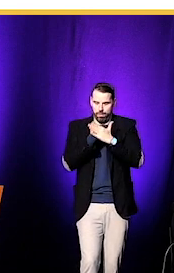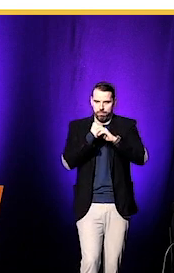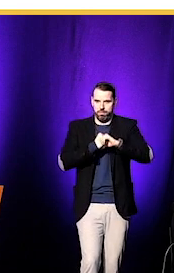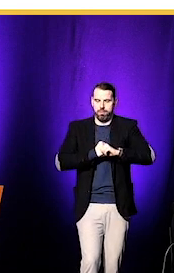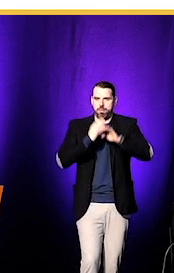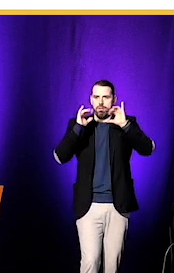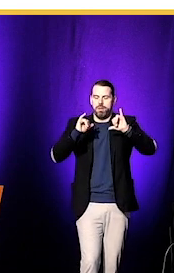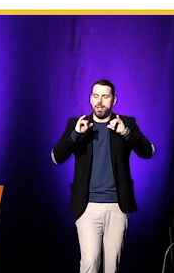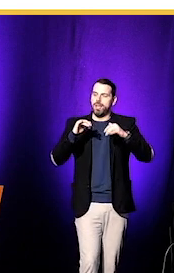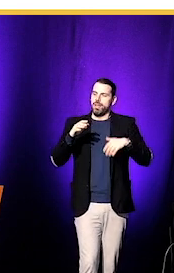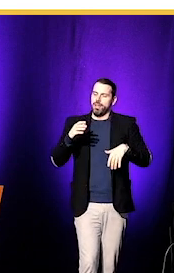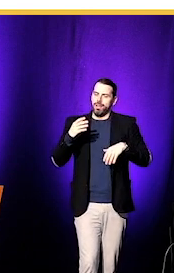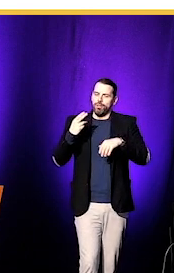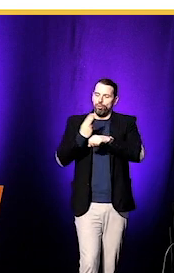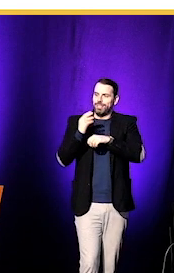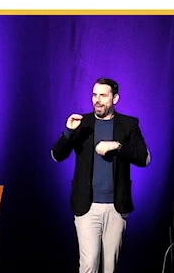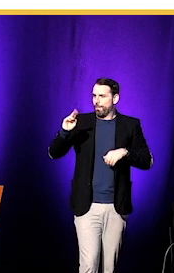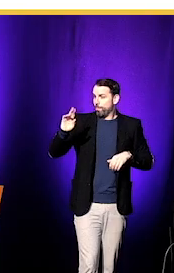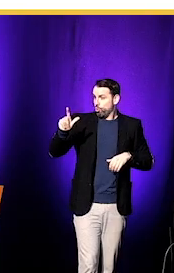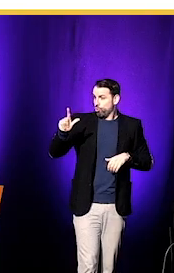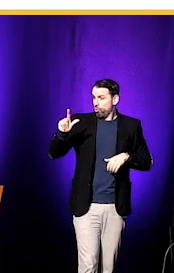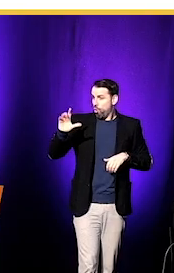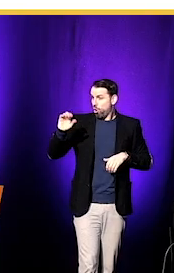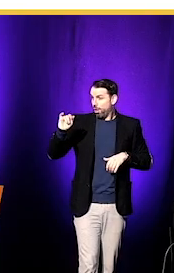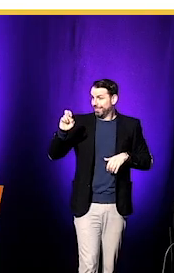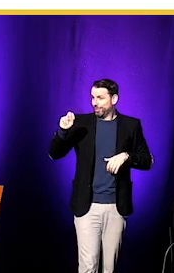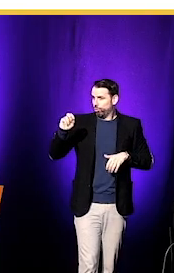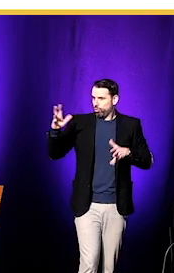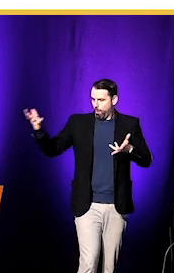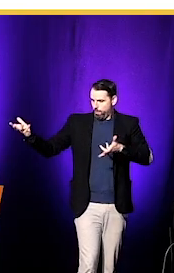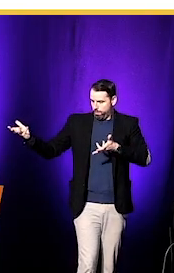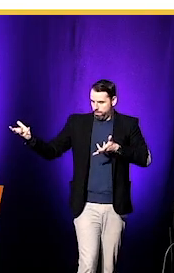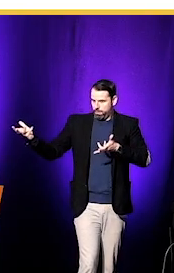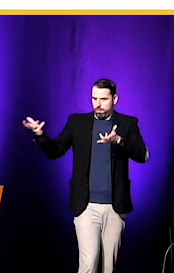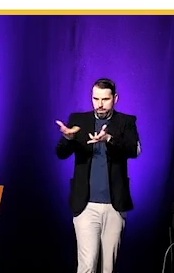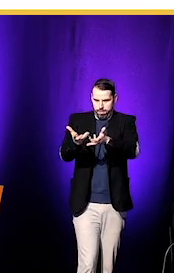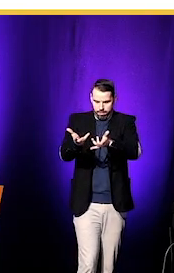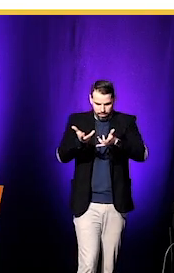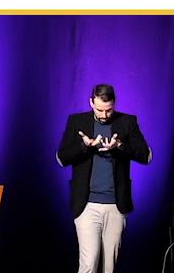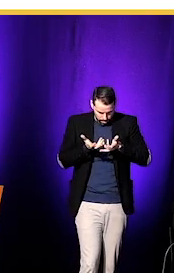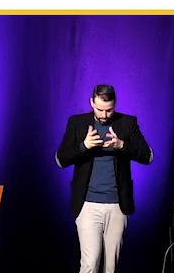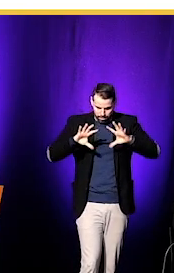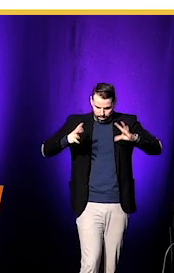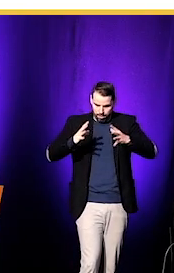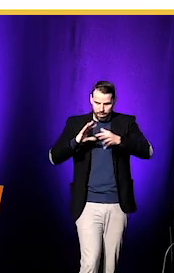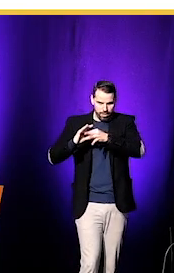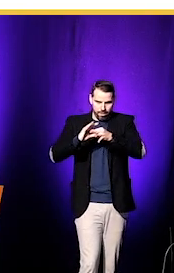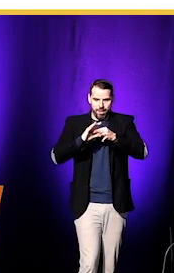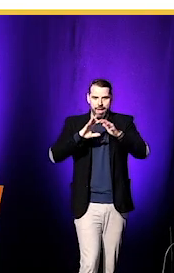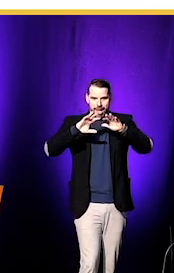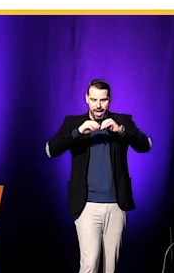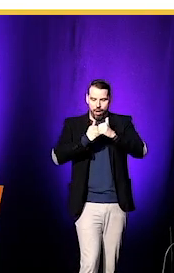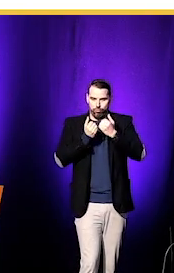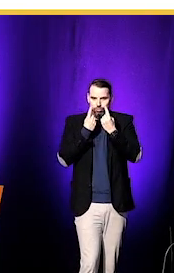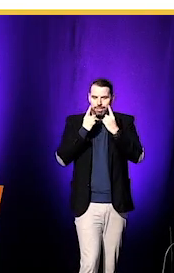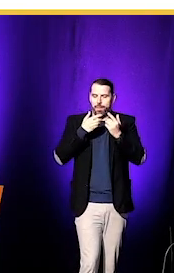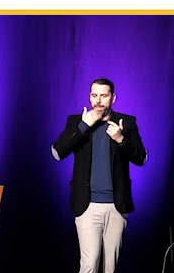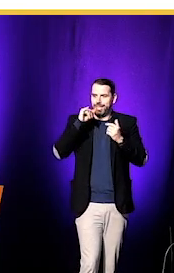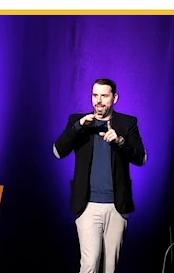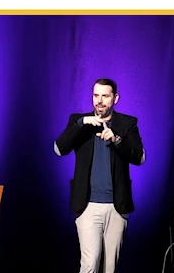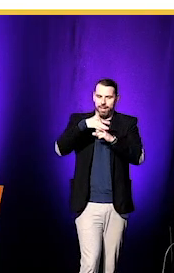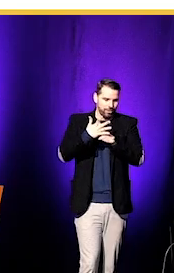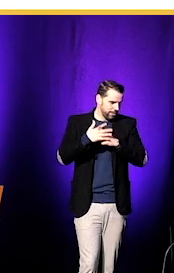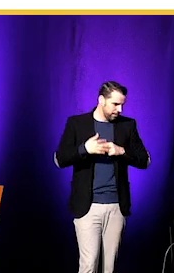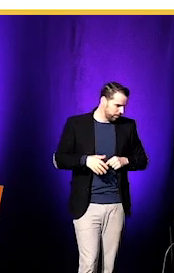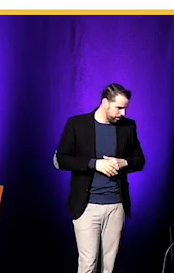constitution that creates a developmental ecology in which people and learning flourish. I hope to bring all these threads